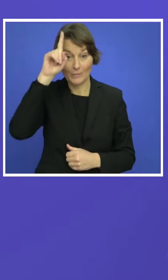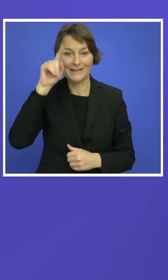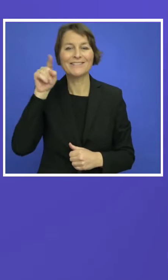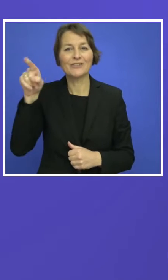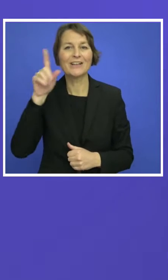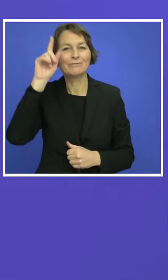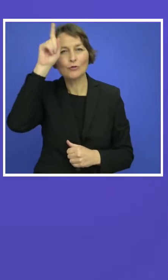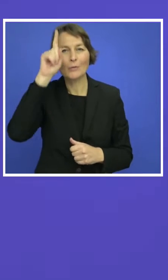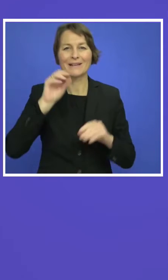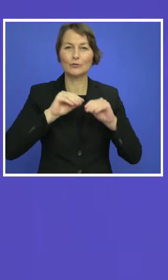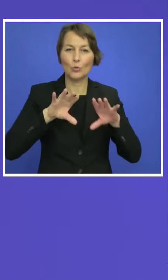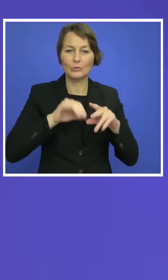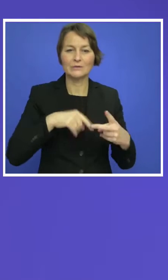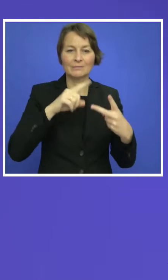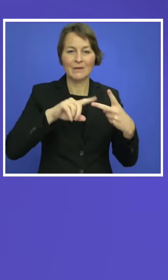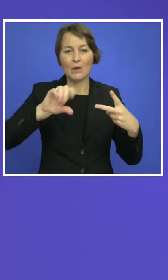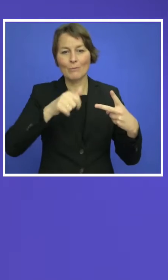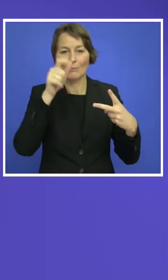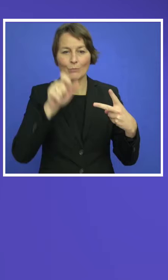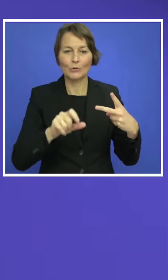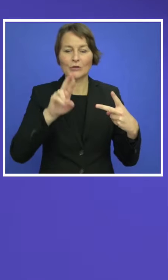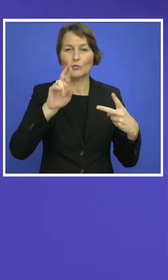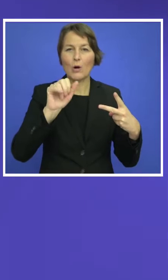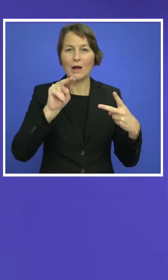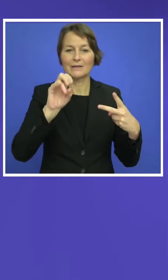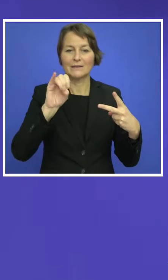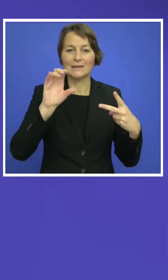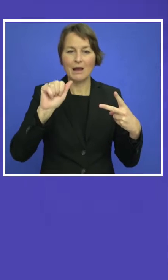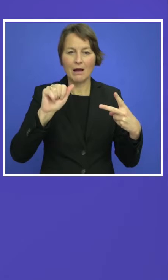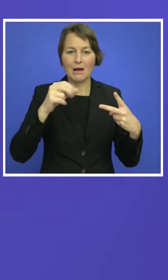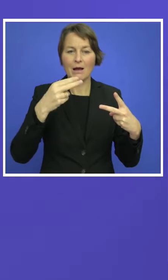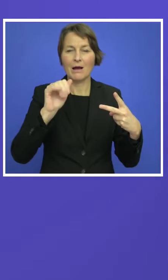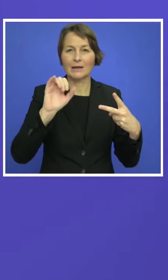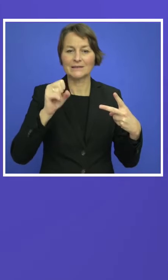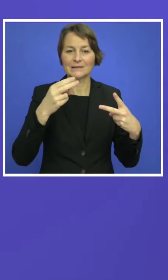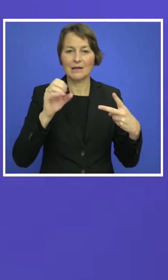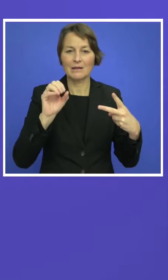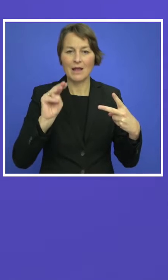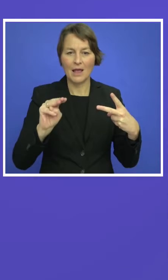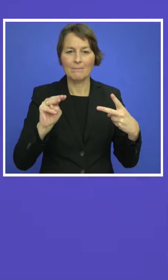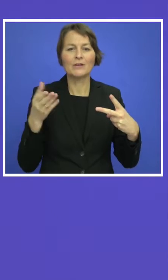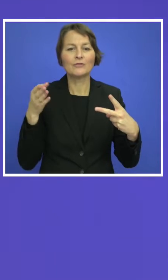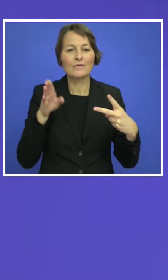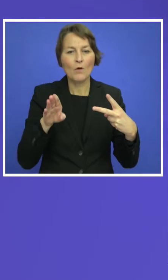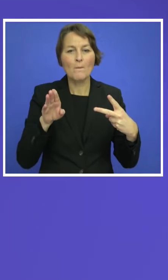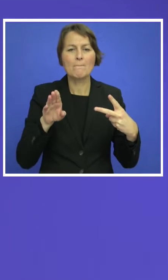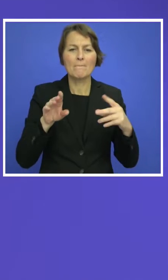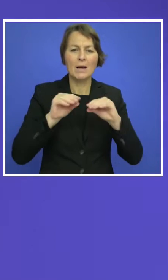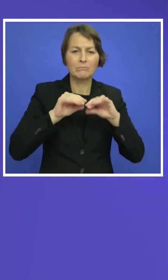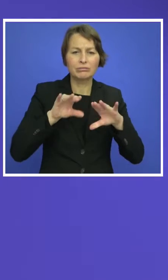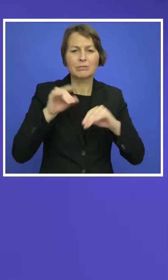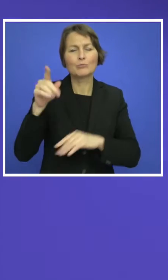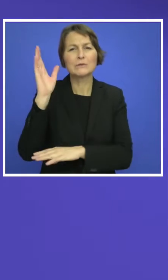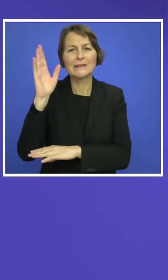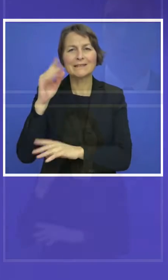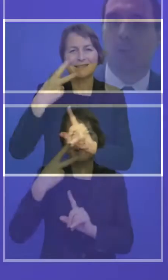TV presenter, and member of the Supreme Council for Media Regulation from Egypt. I kindly also remind you to use the